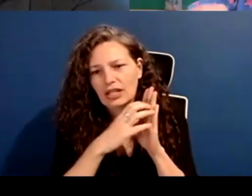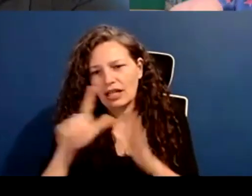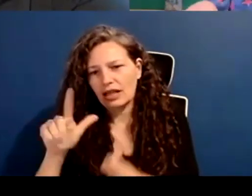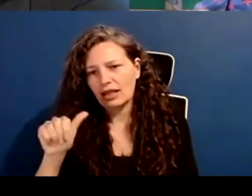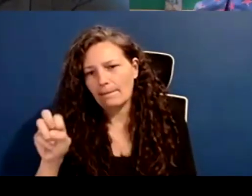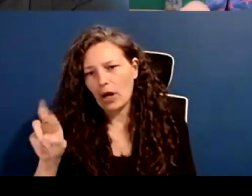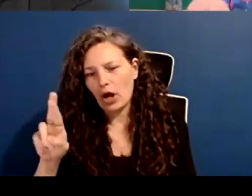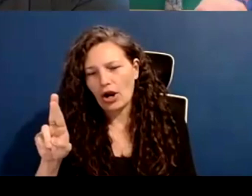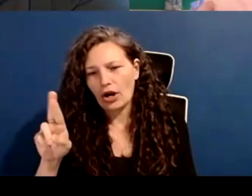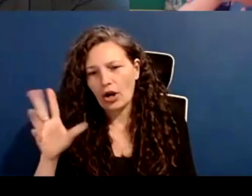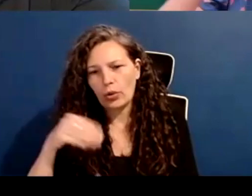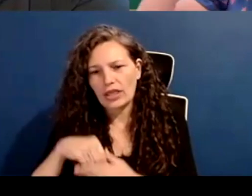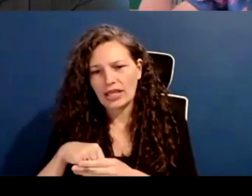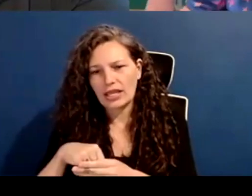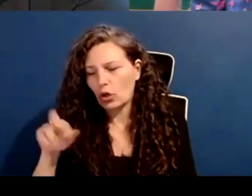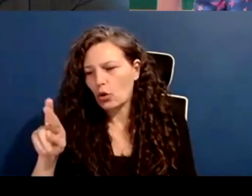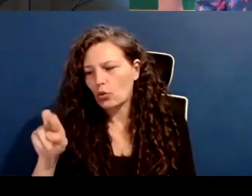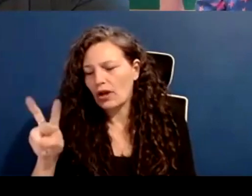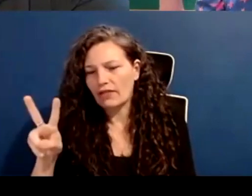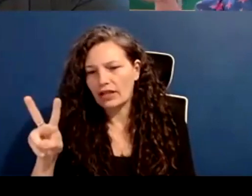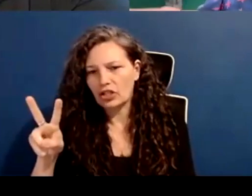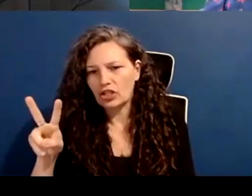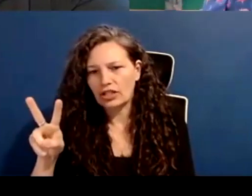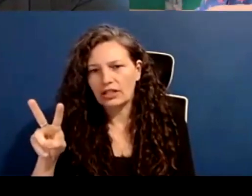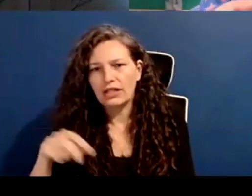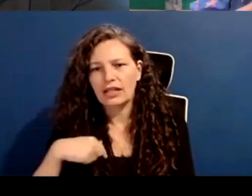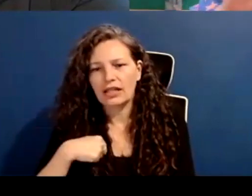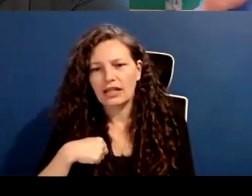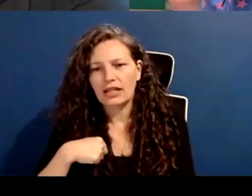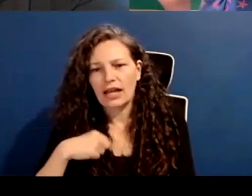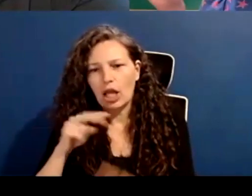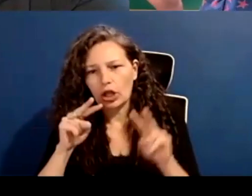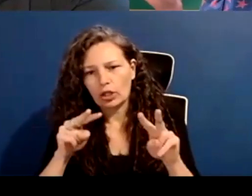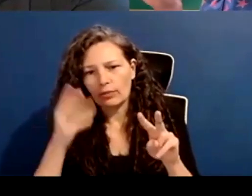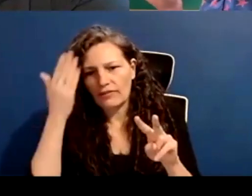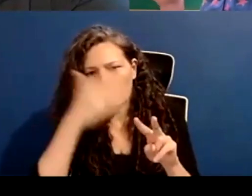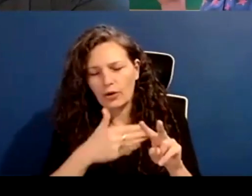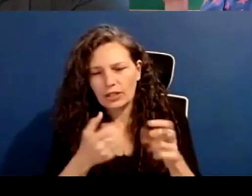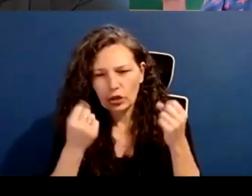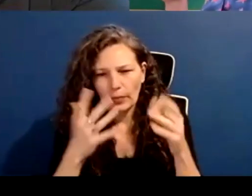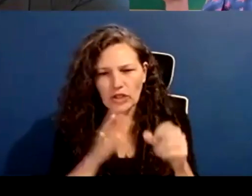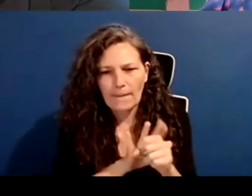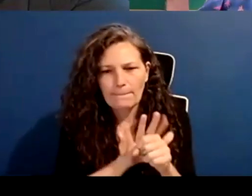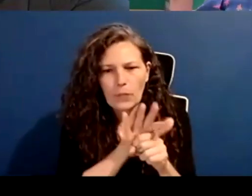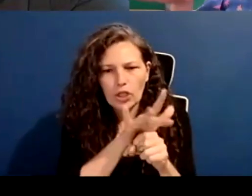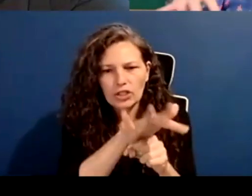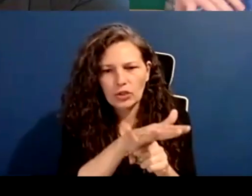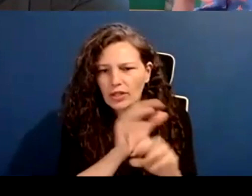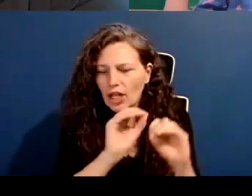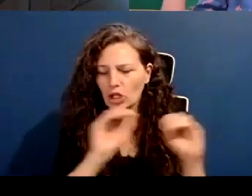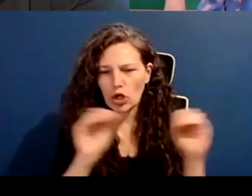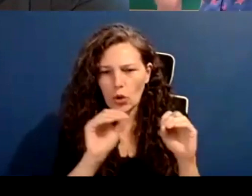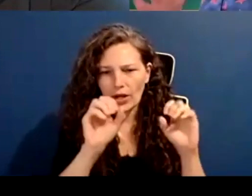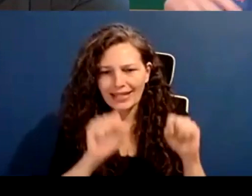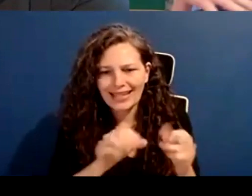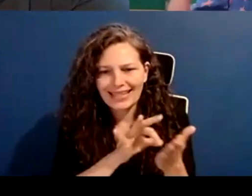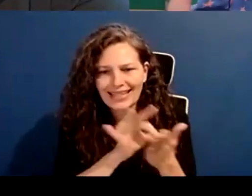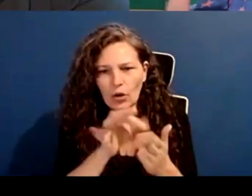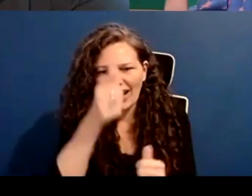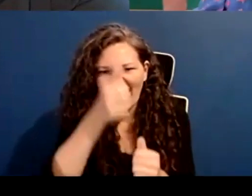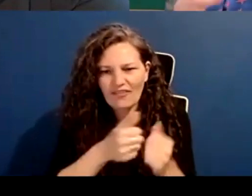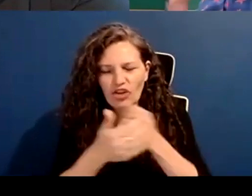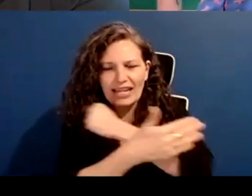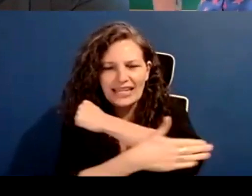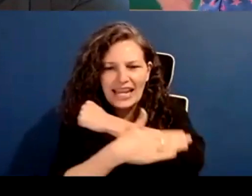Revelation of, I look before me and there's a great multitude that no one can count, and every nation,